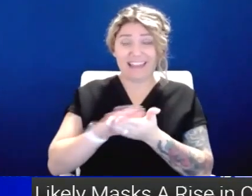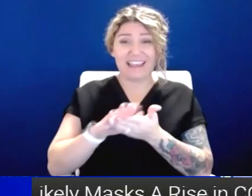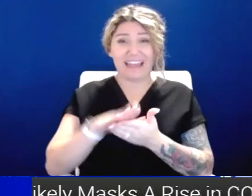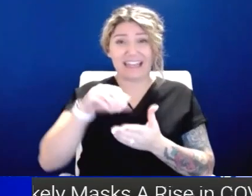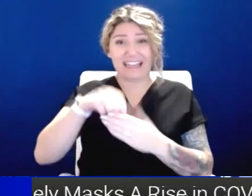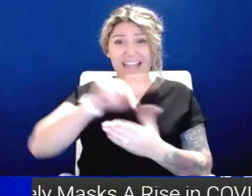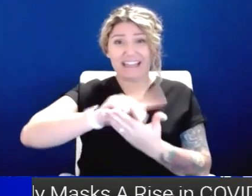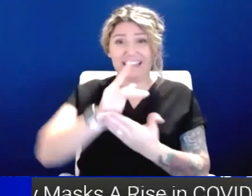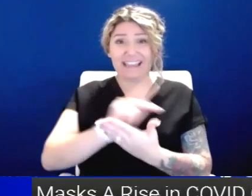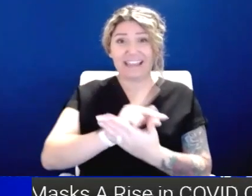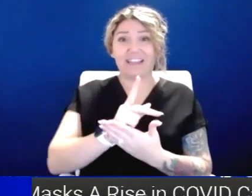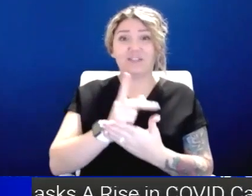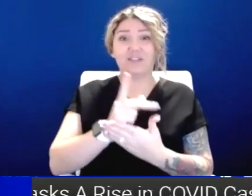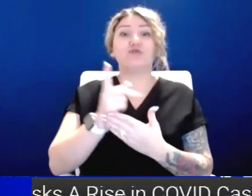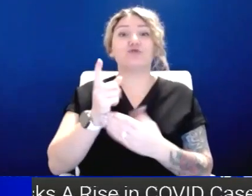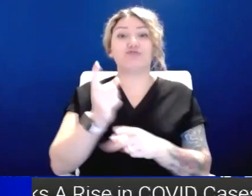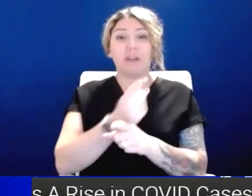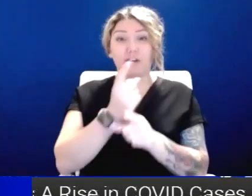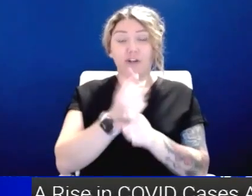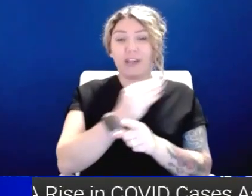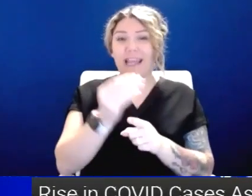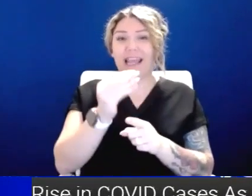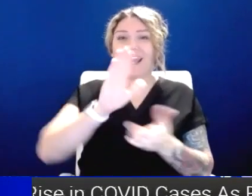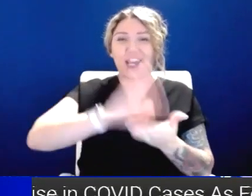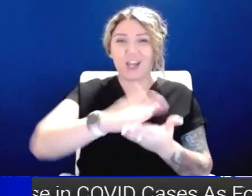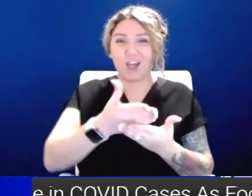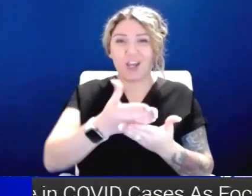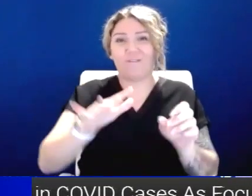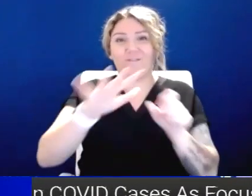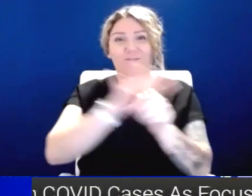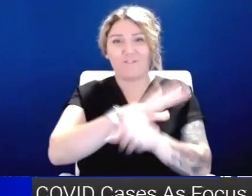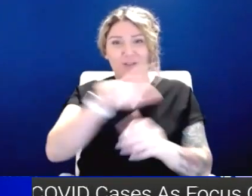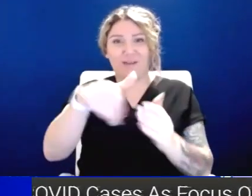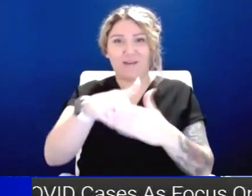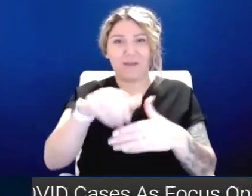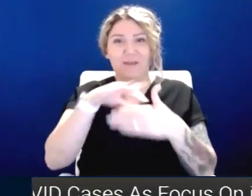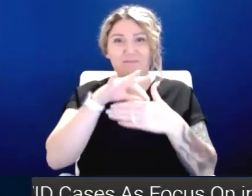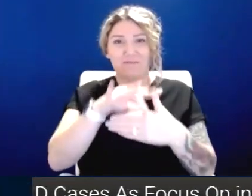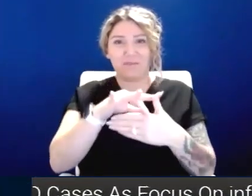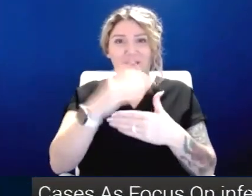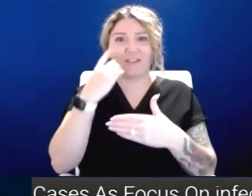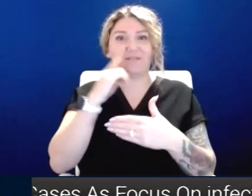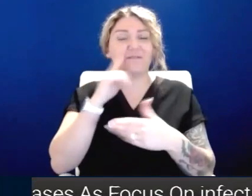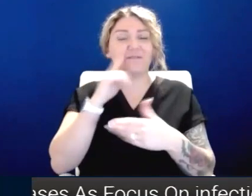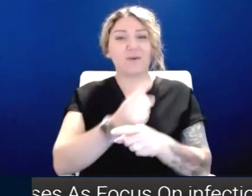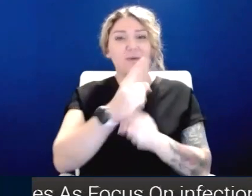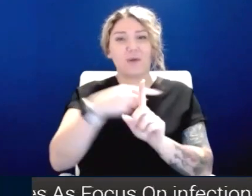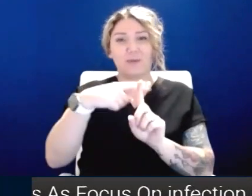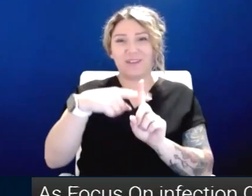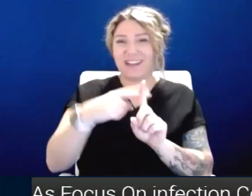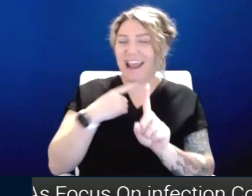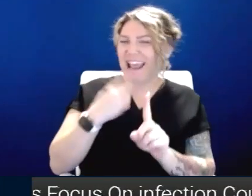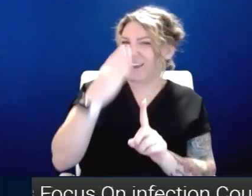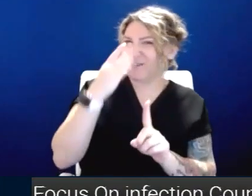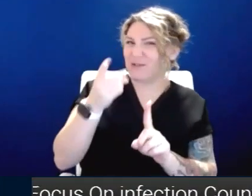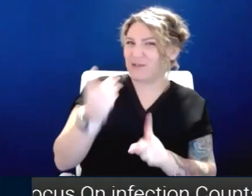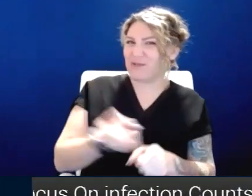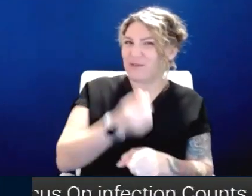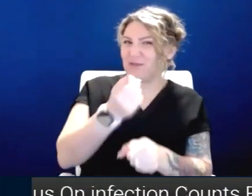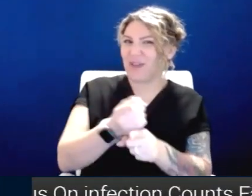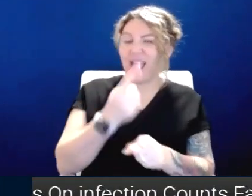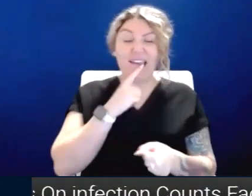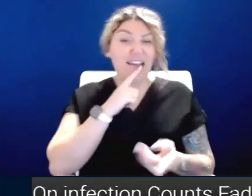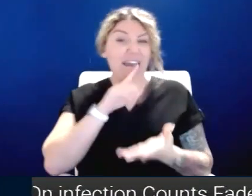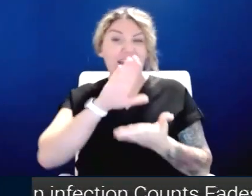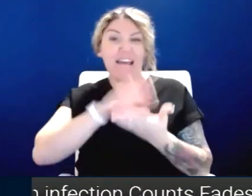regular basis, and of course cooking all your meats to that desired temperature. All right, I knew you were the guy to ask. I just cook my chicken till it's like a